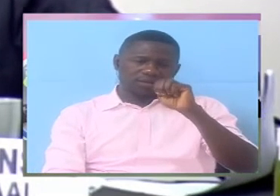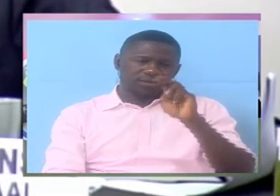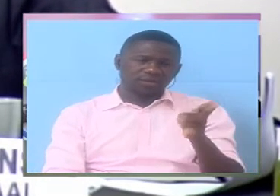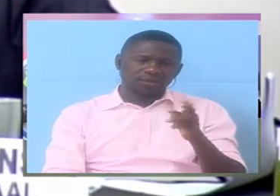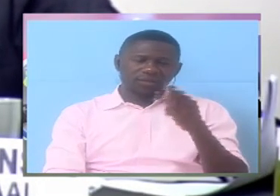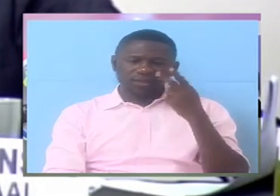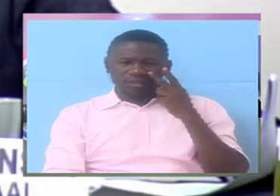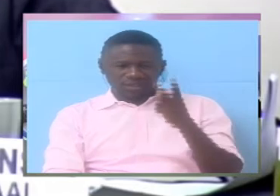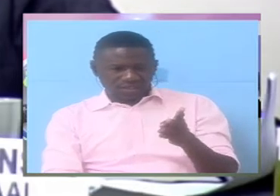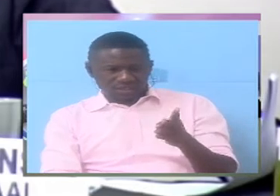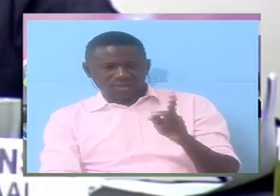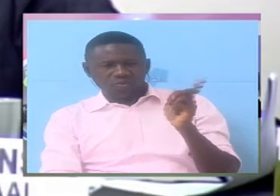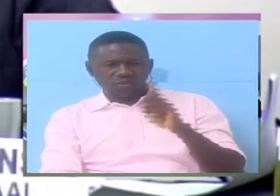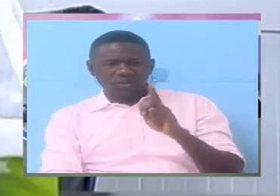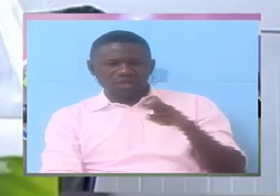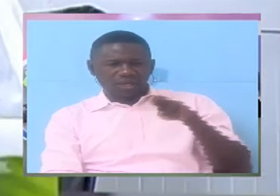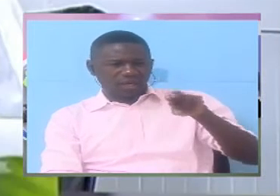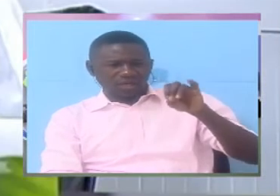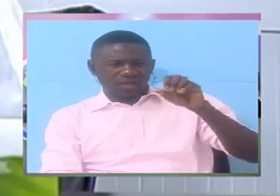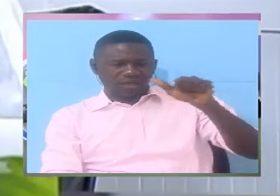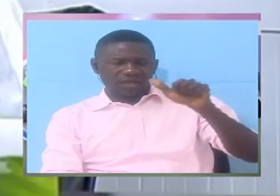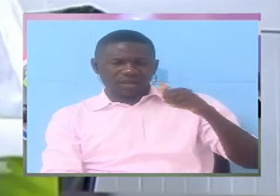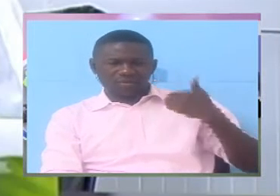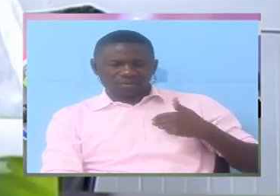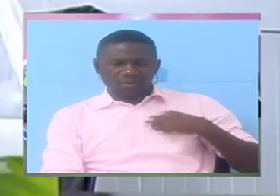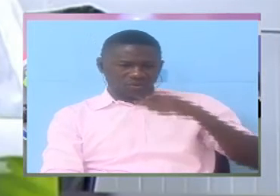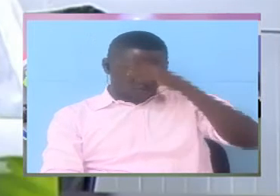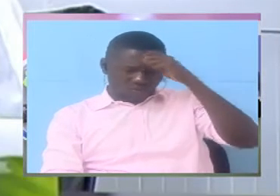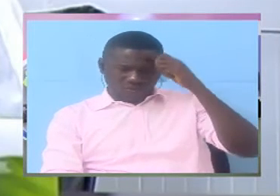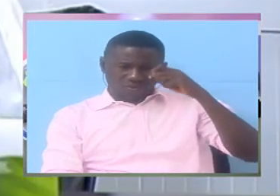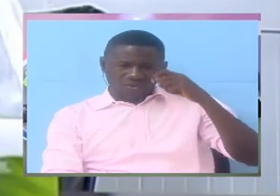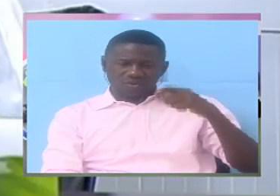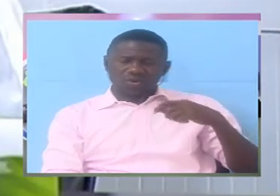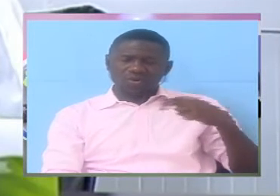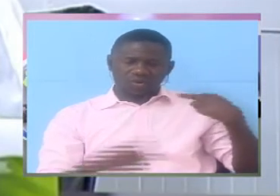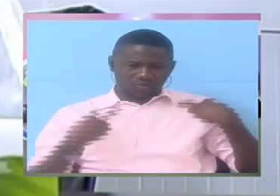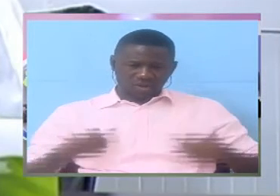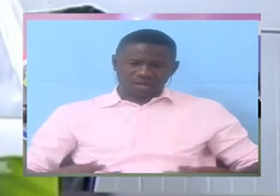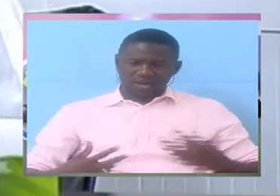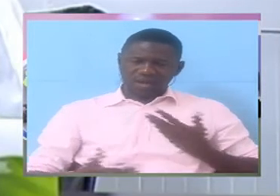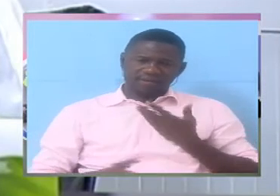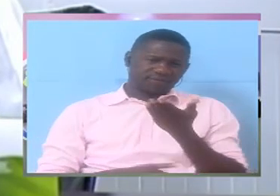Kante, Abbas, who tell the running and yellow that Balo Nako NIA do good at a moon fancy for the Dumba?